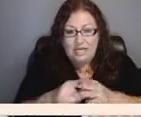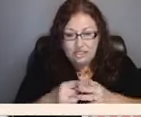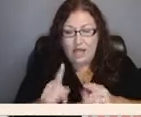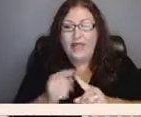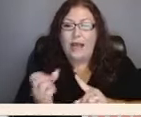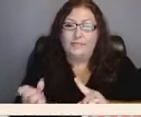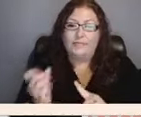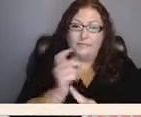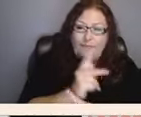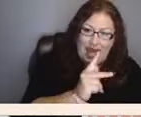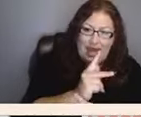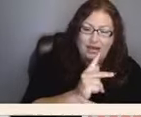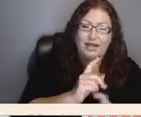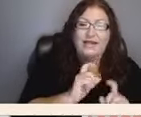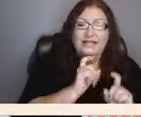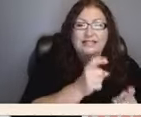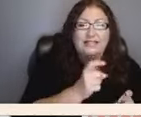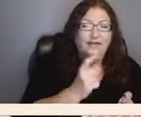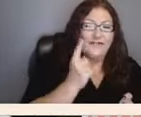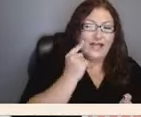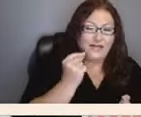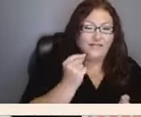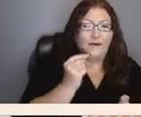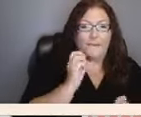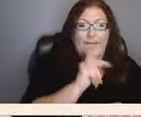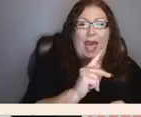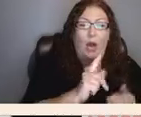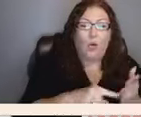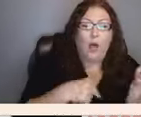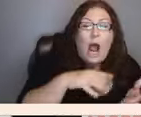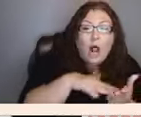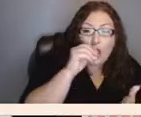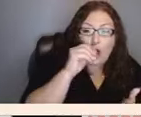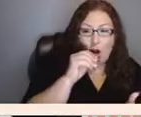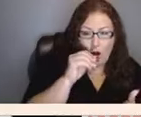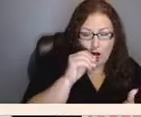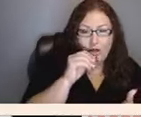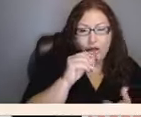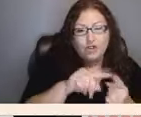give gifts back what he has learned or she has learned to others.